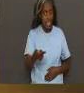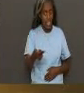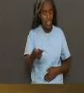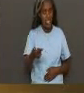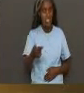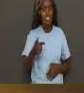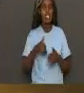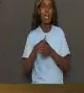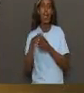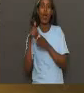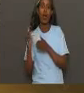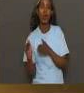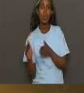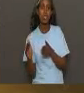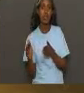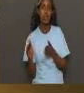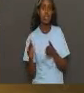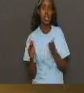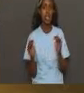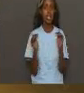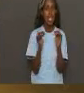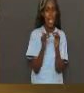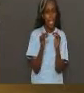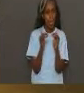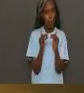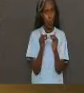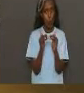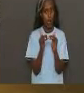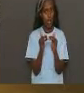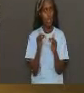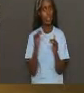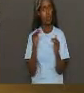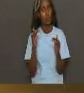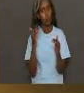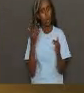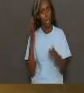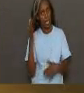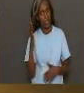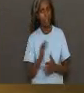the outcomes are equally likely.